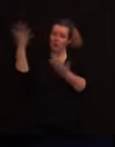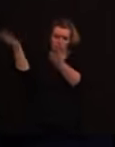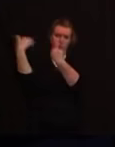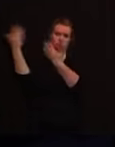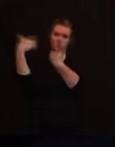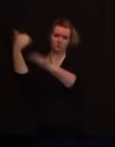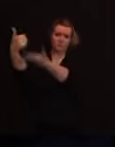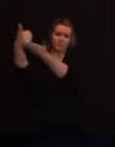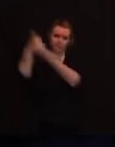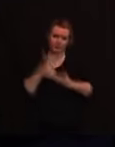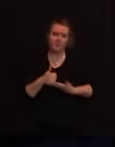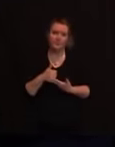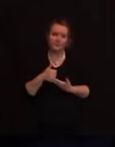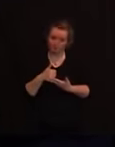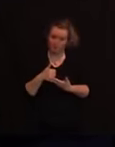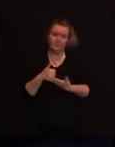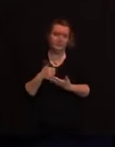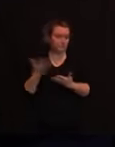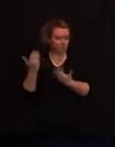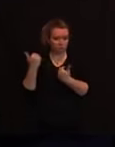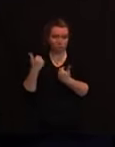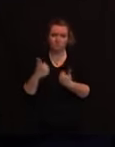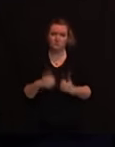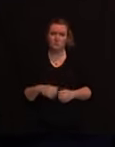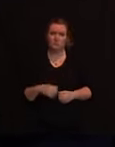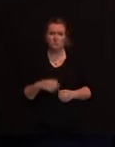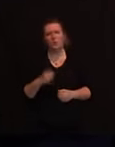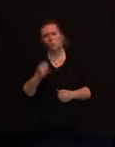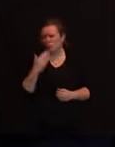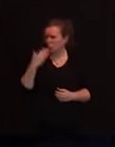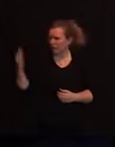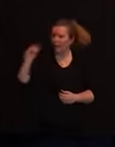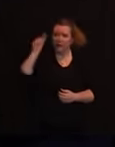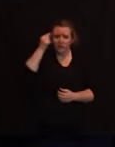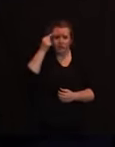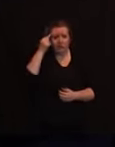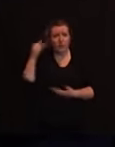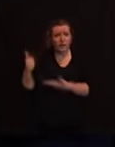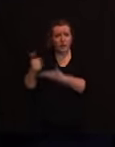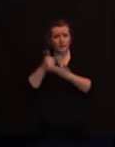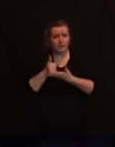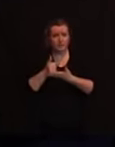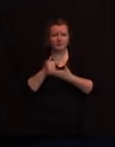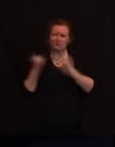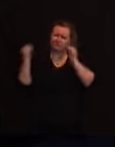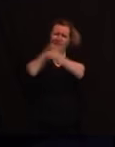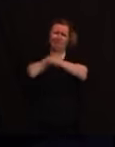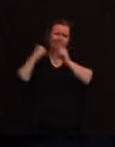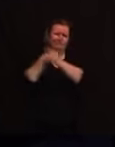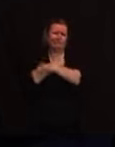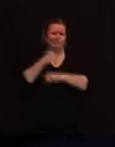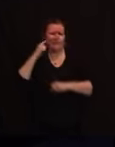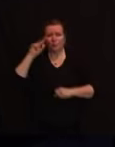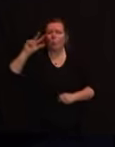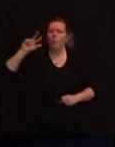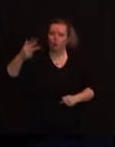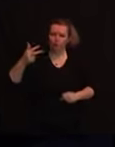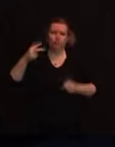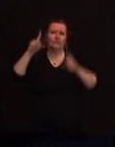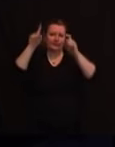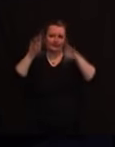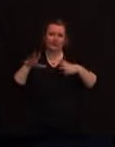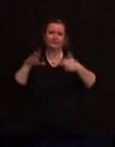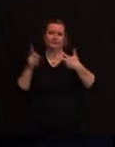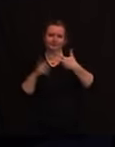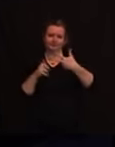appreciate the governor's request in helping us push forward for this third FEMA site. And as we have a full delegation, we had a full